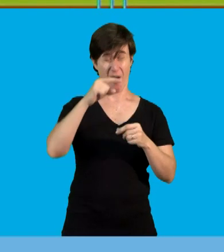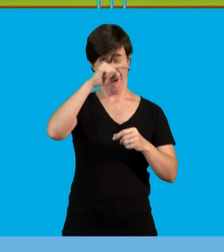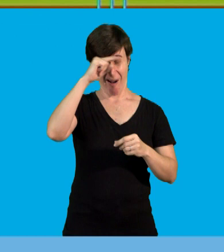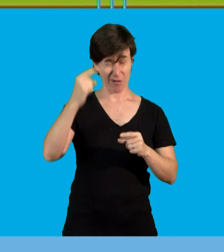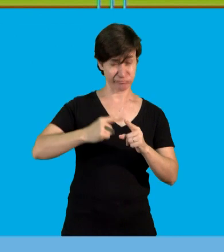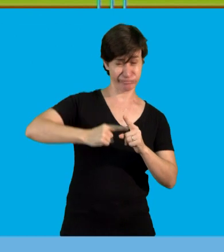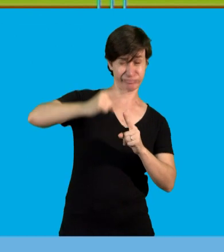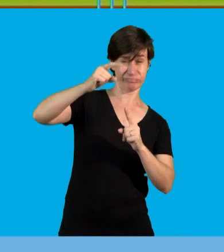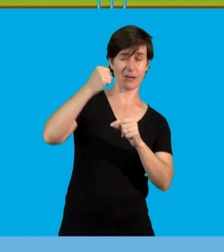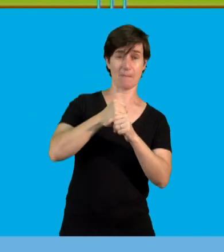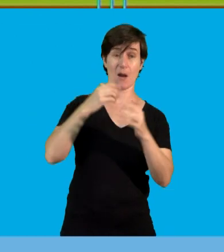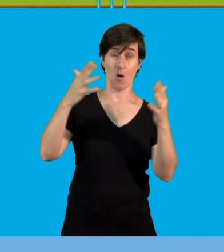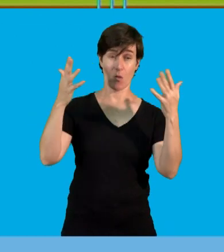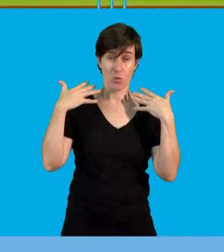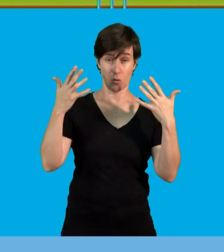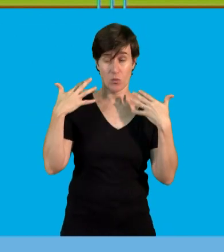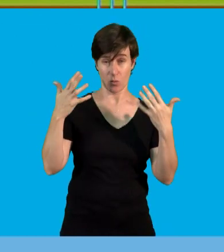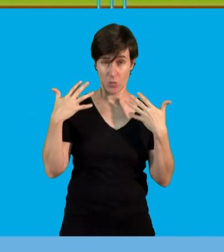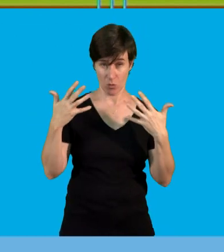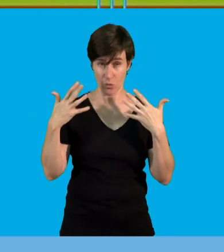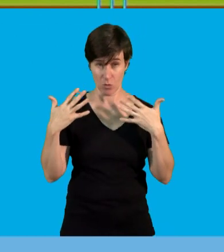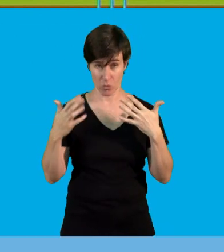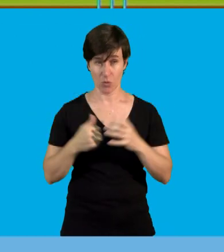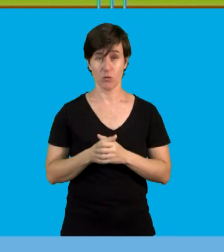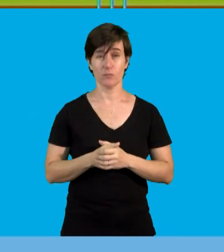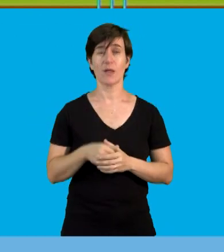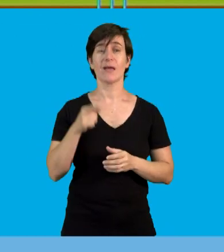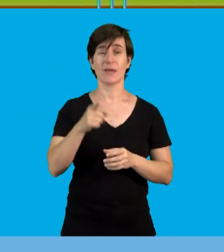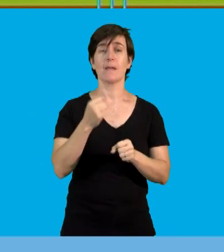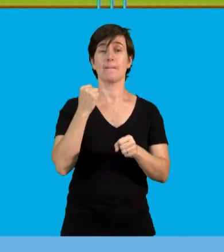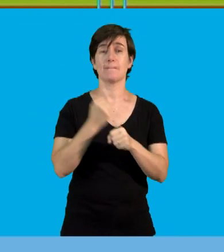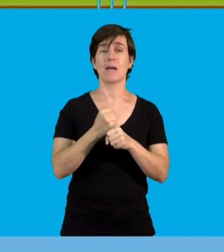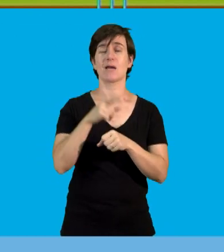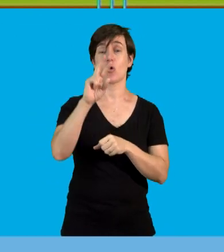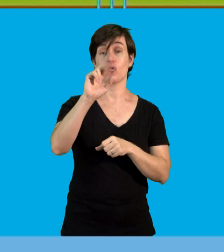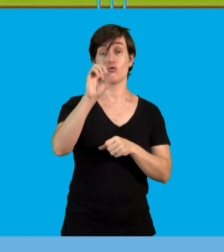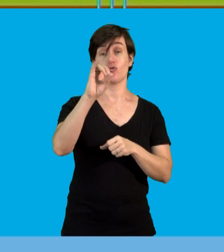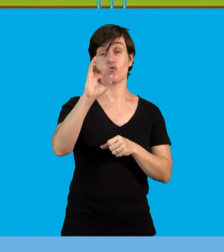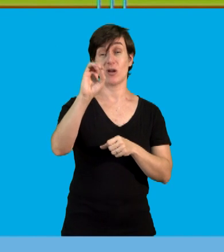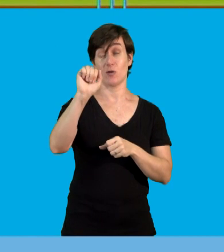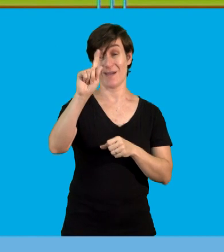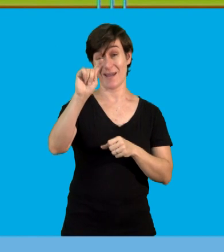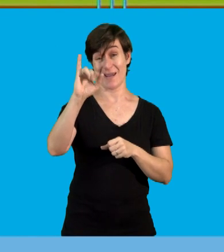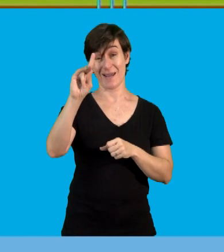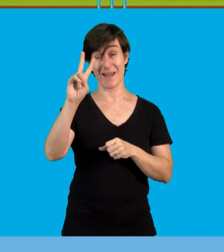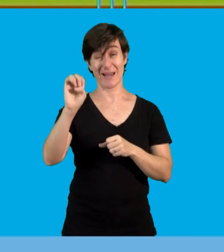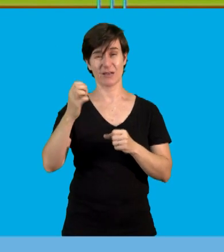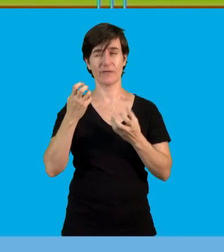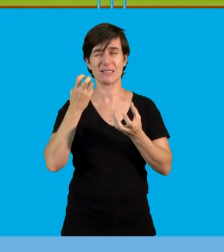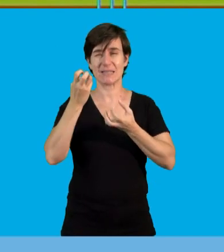water, it flows through the reactor. Seawater is used to cool the radioactive steam. So that radioactive